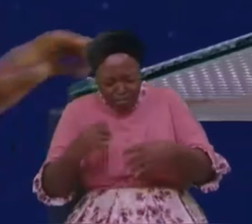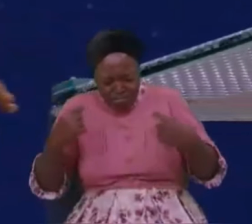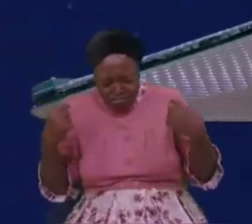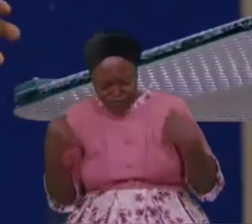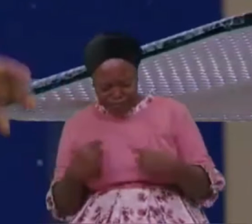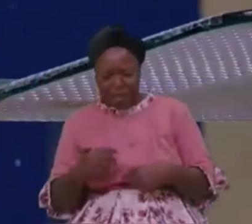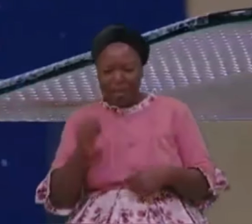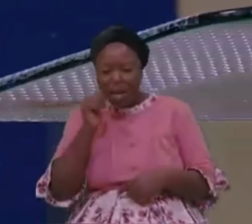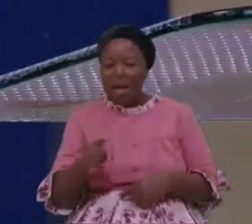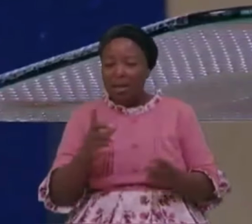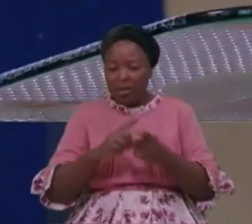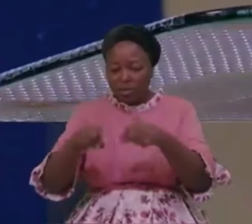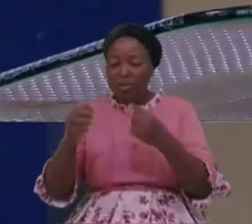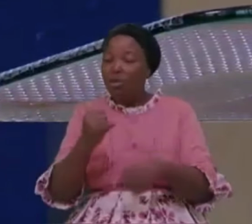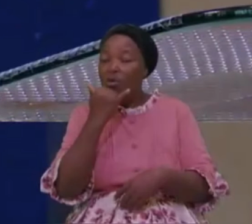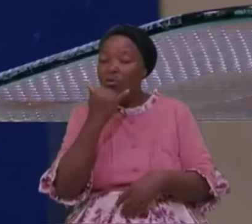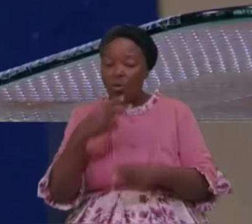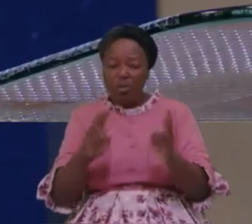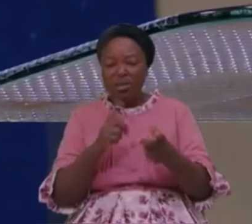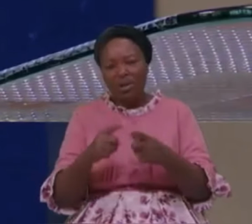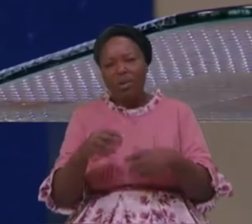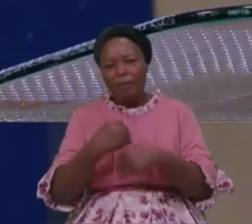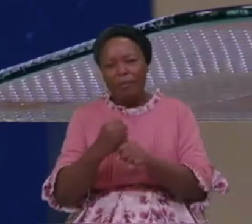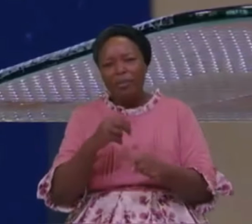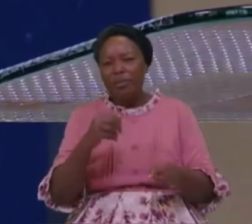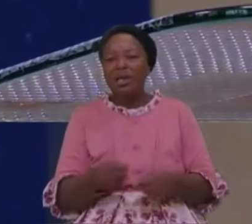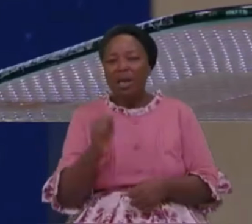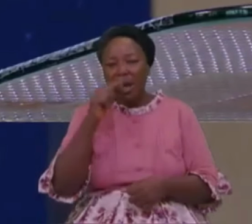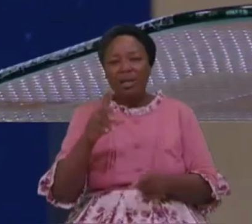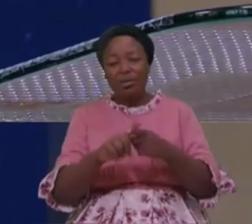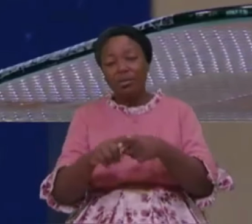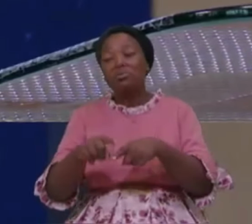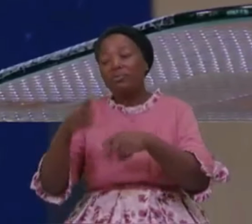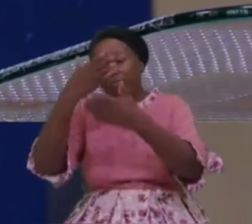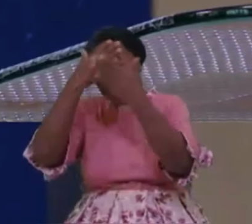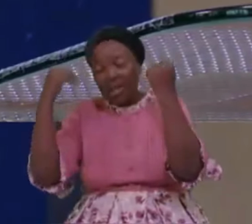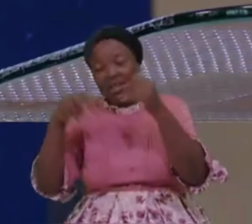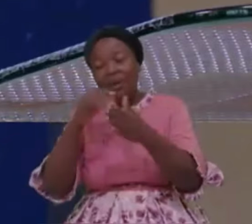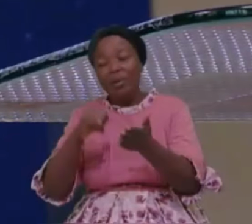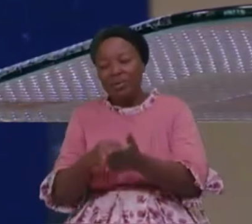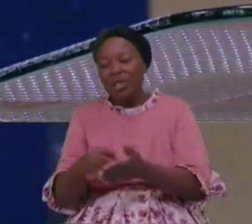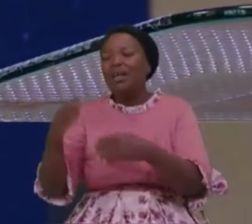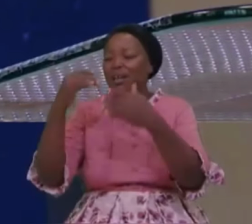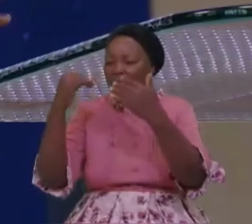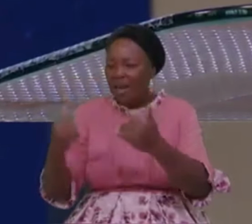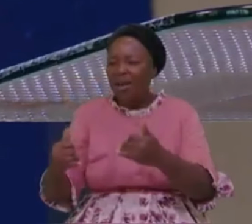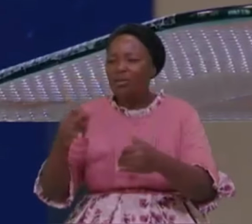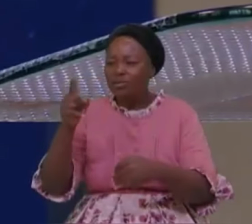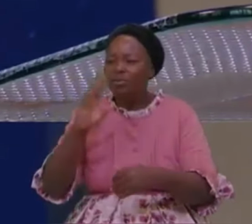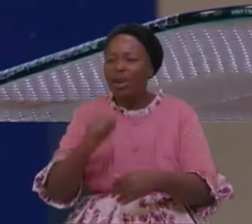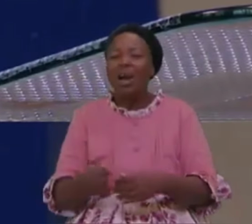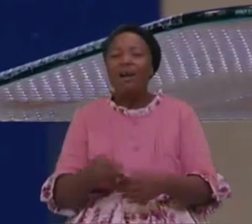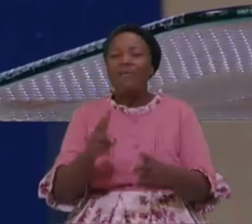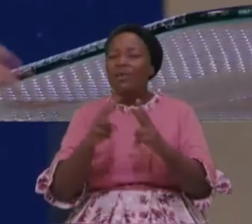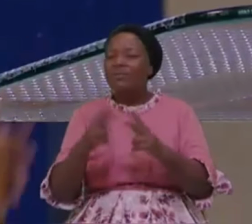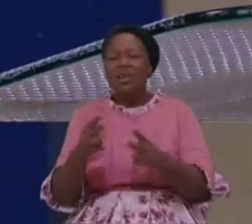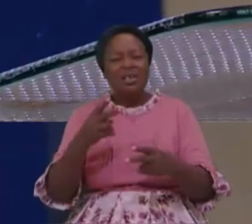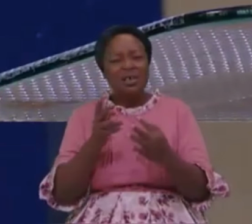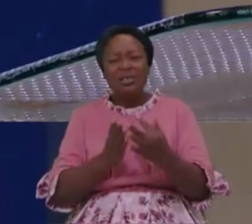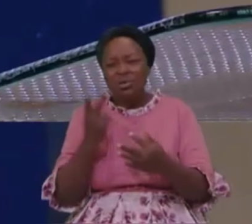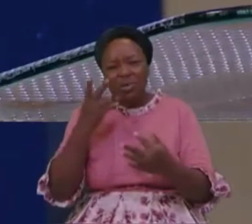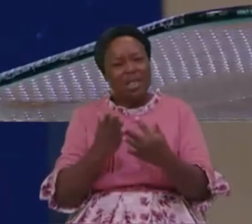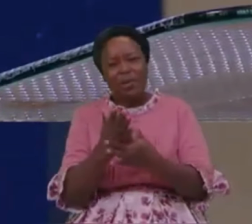way, you've made them to go with the water under the bridge. Now you are transparent, and there